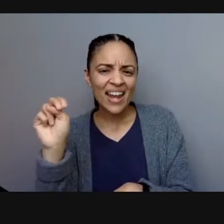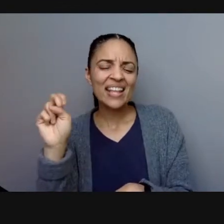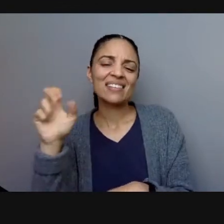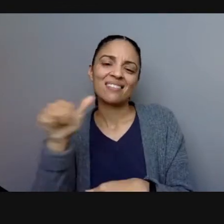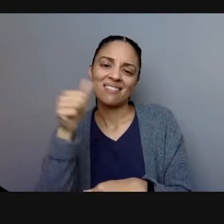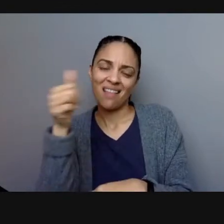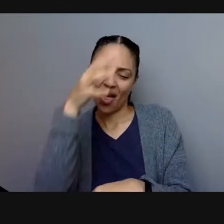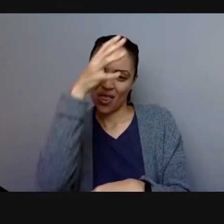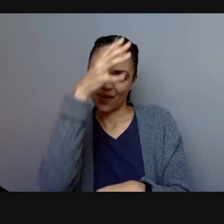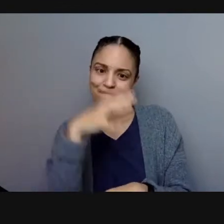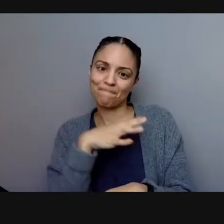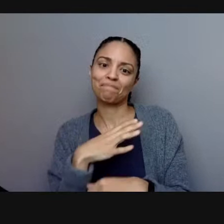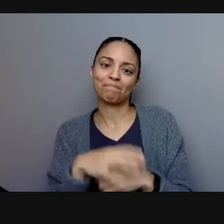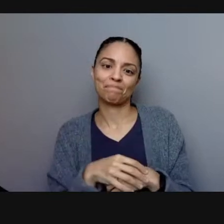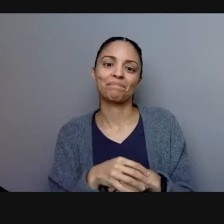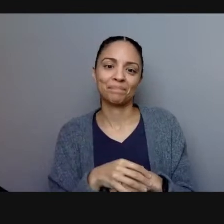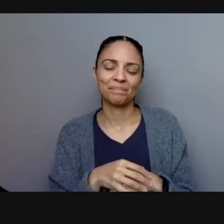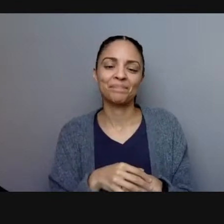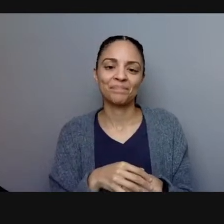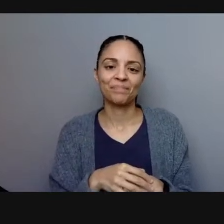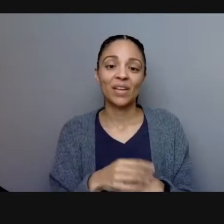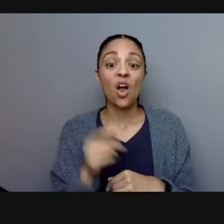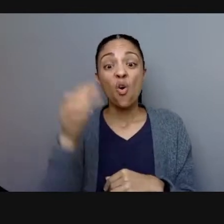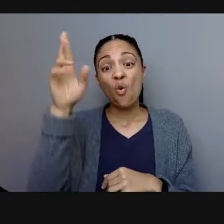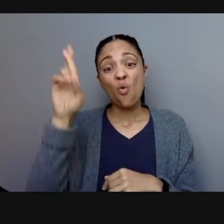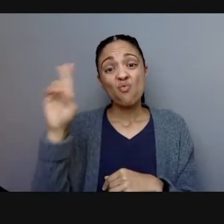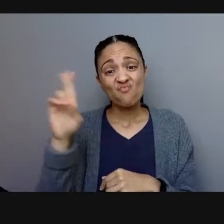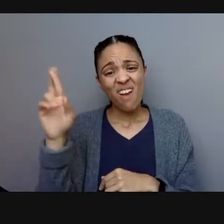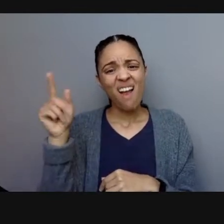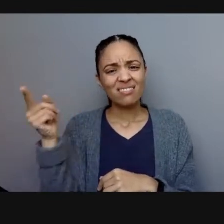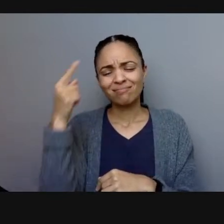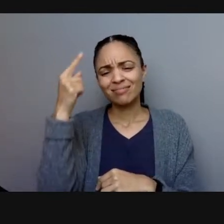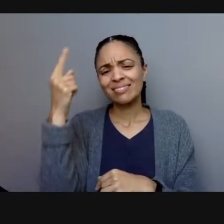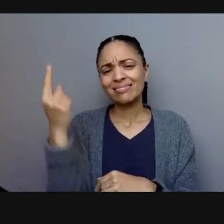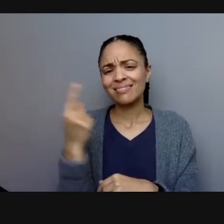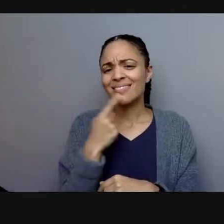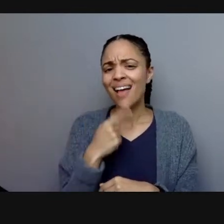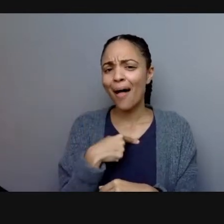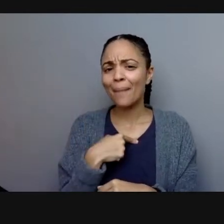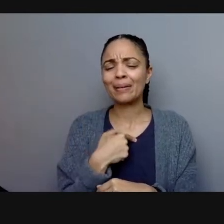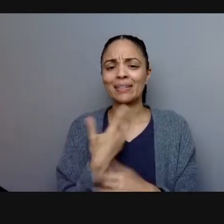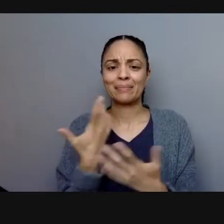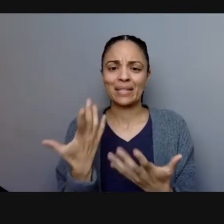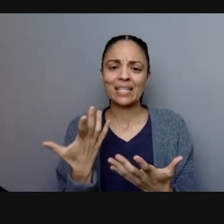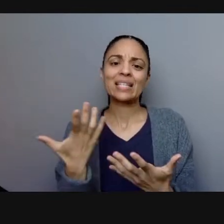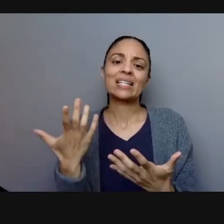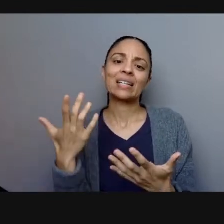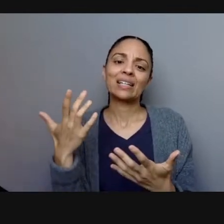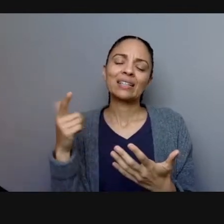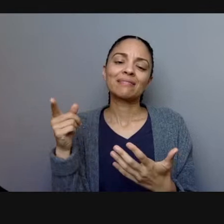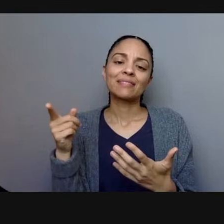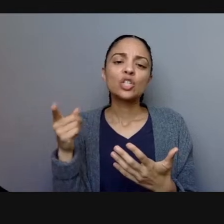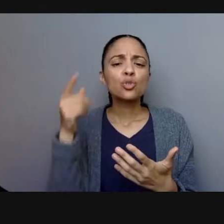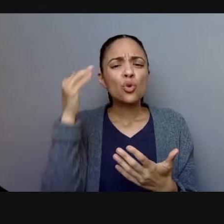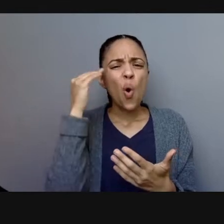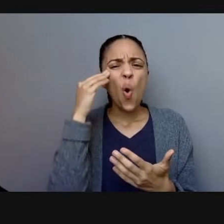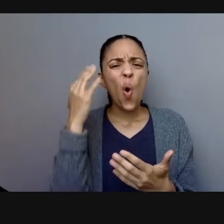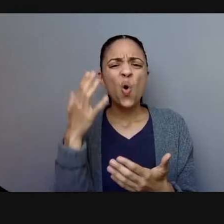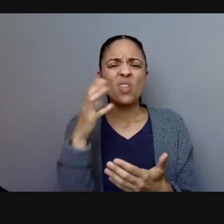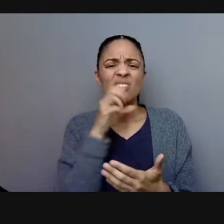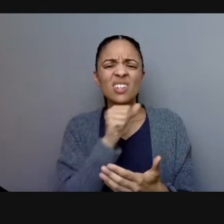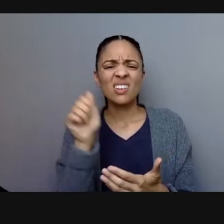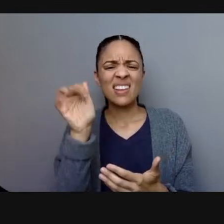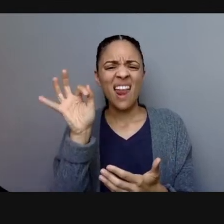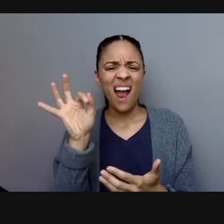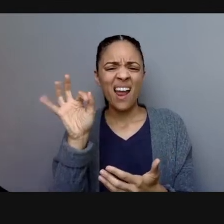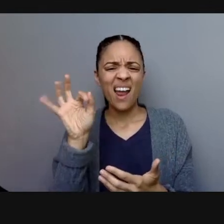think everybody that's a fan of Pure Movement, we weren't believers in '91. Rennie believed. I don't know what